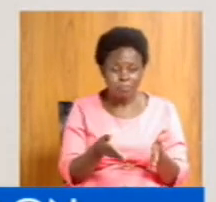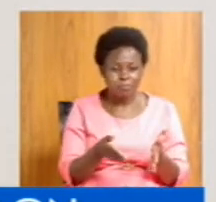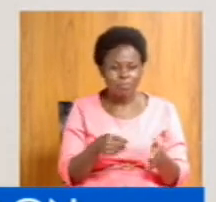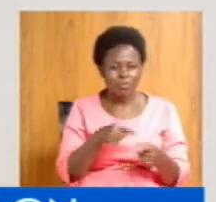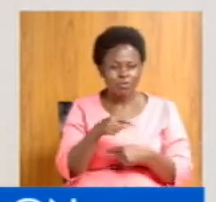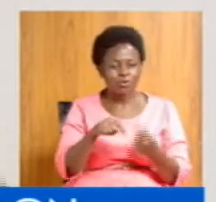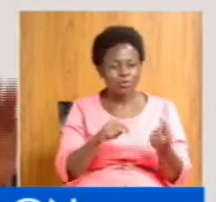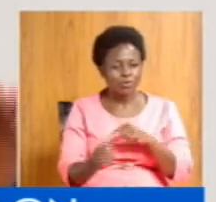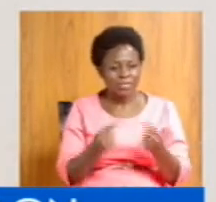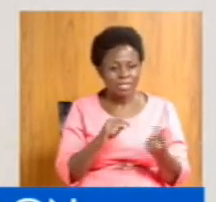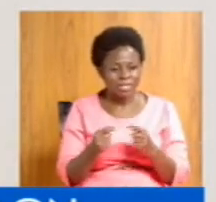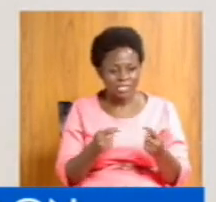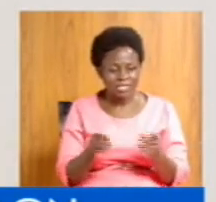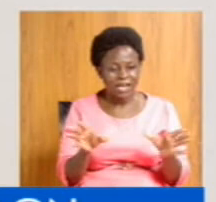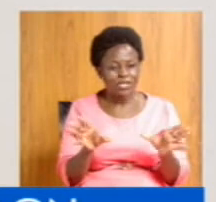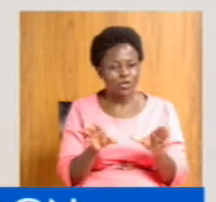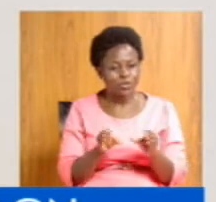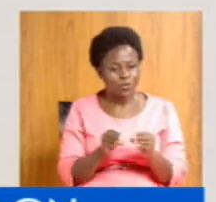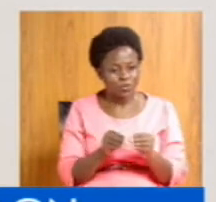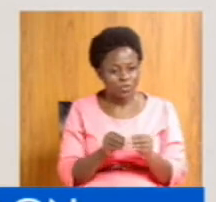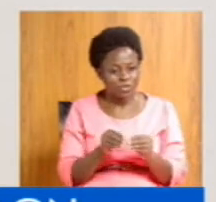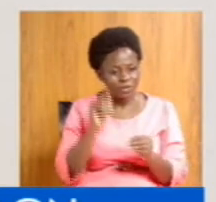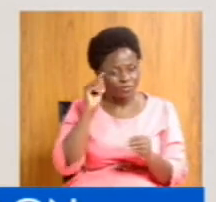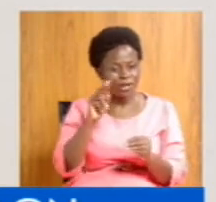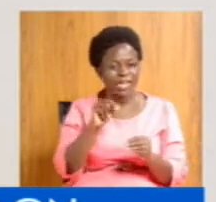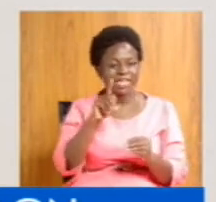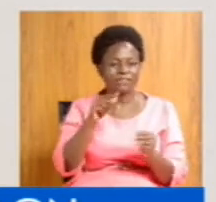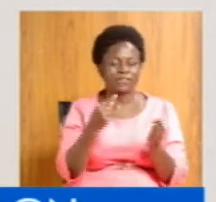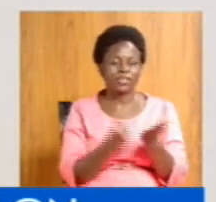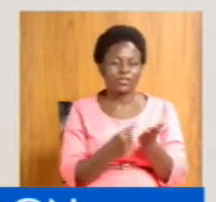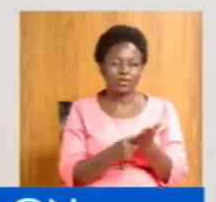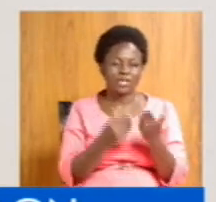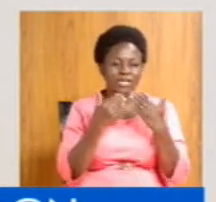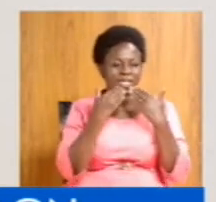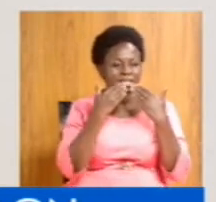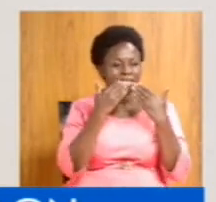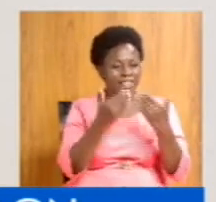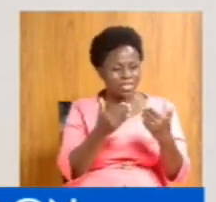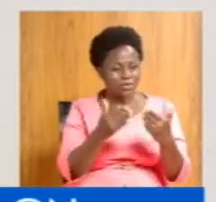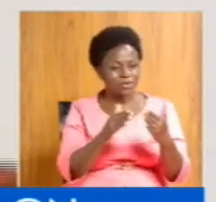we're going to continue with the discussion and conclude it for NTV viewers around Uganda thank you